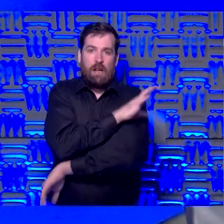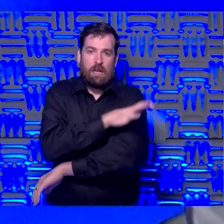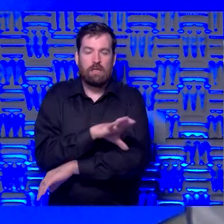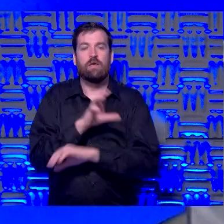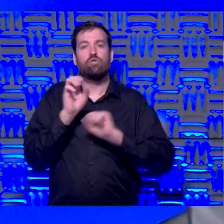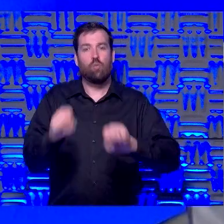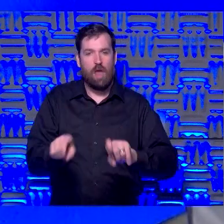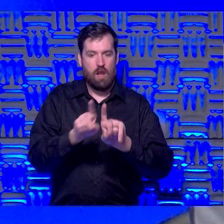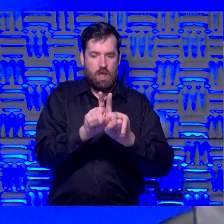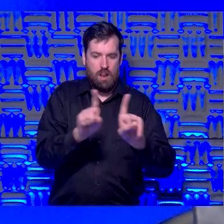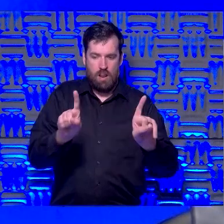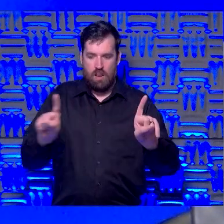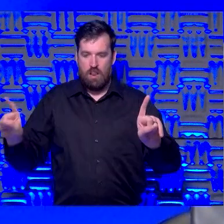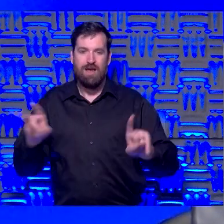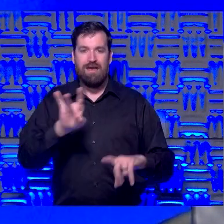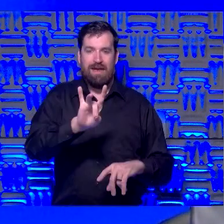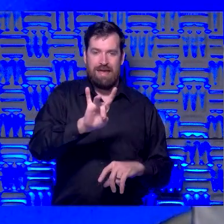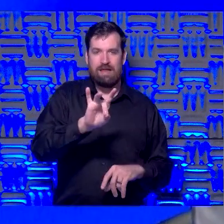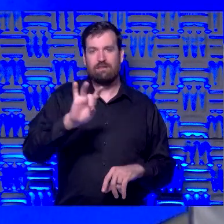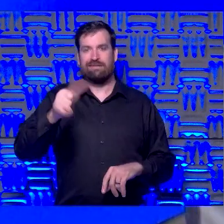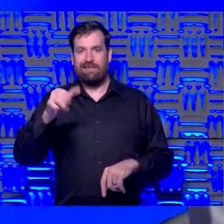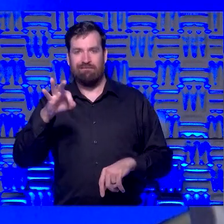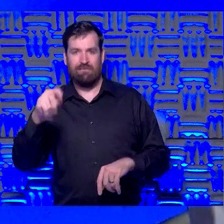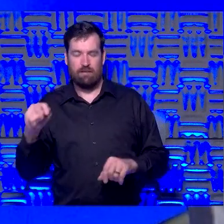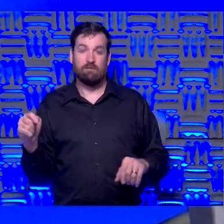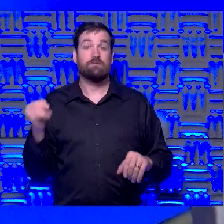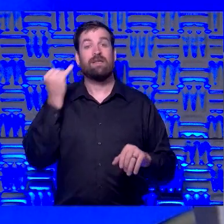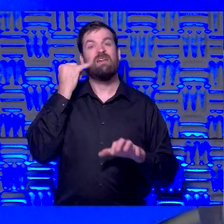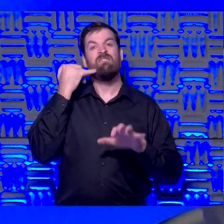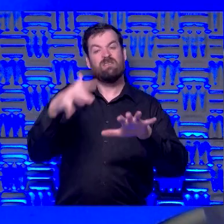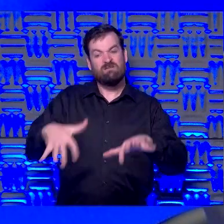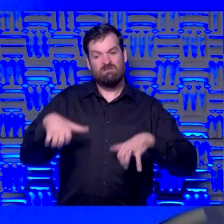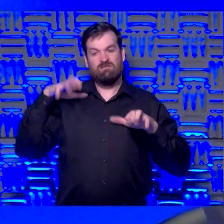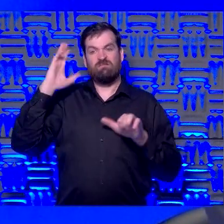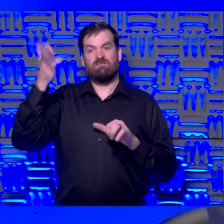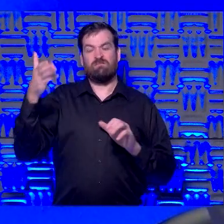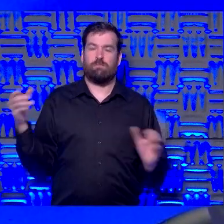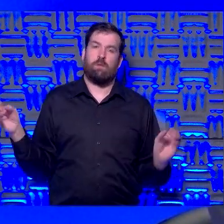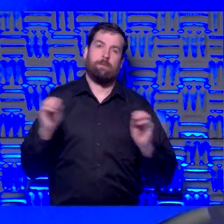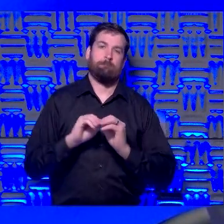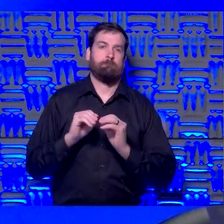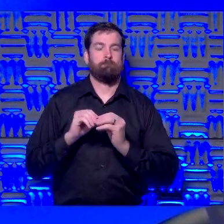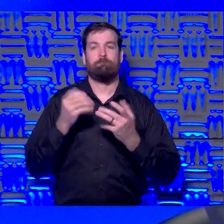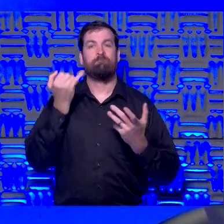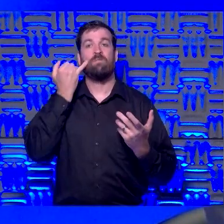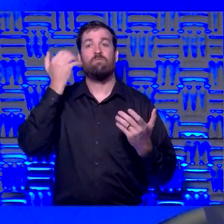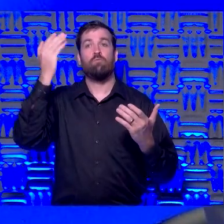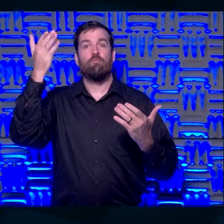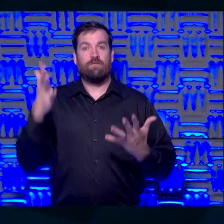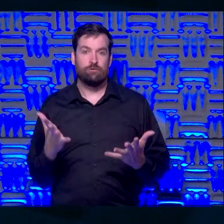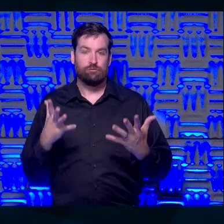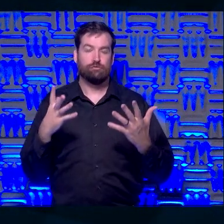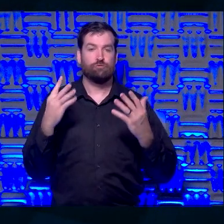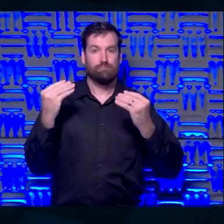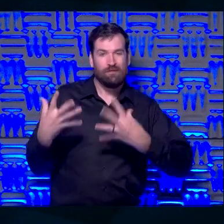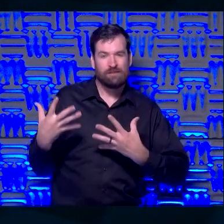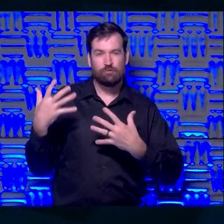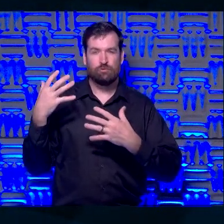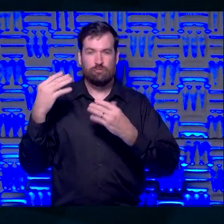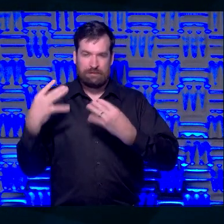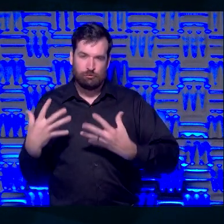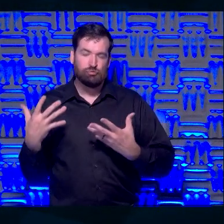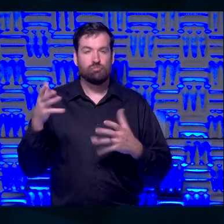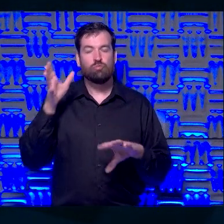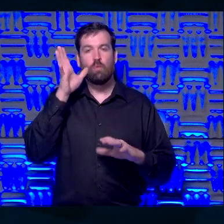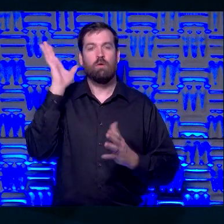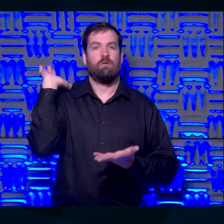maintain that 8 to 10 feet or more. If you're in a lecture hall, obviously you're going to be more. If the professors or teachers are masked as well, that will